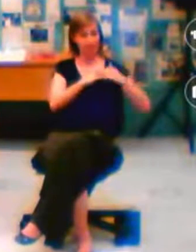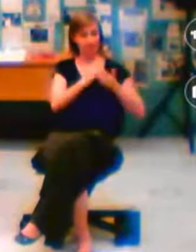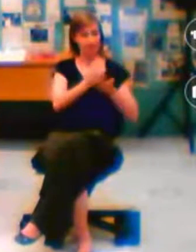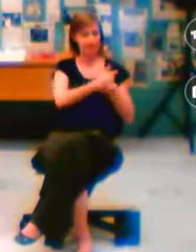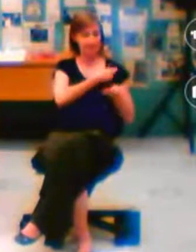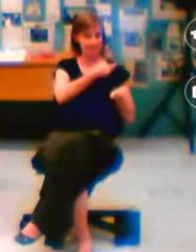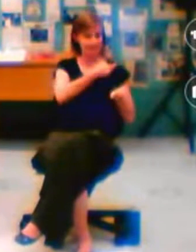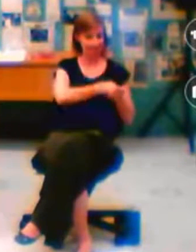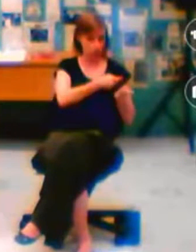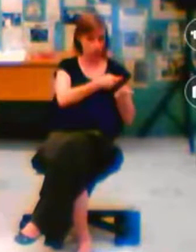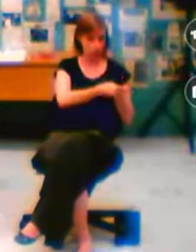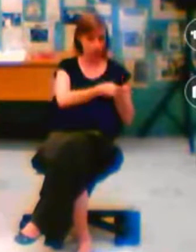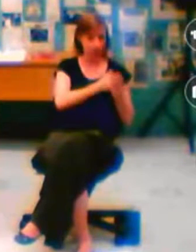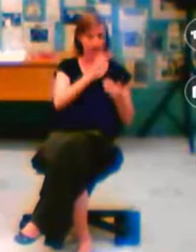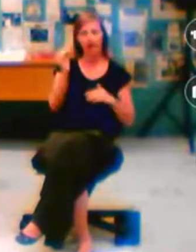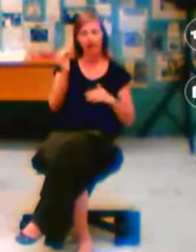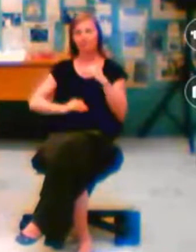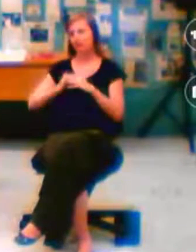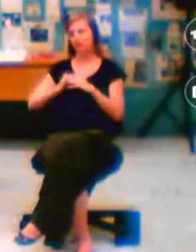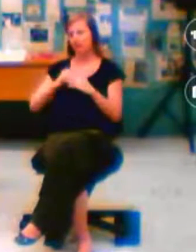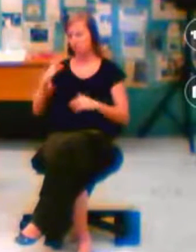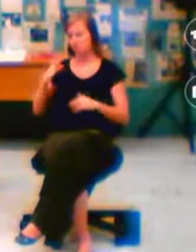Okay.